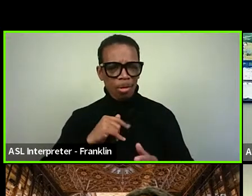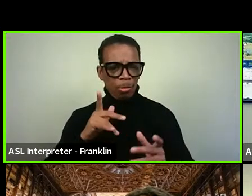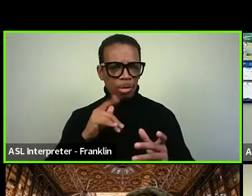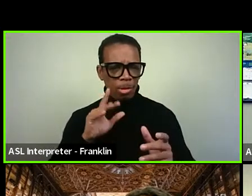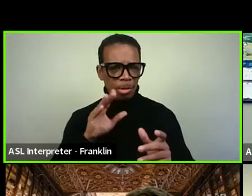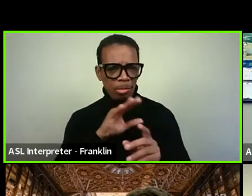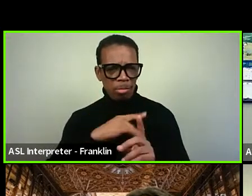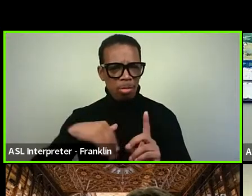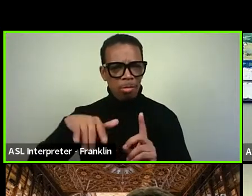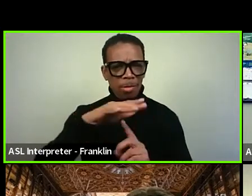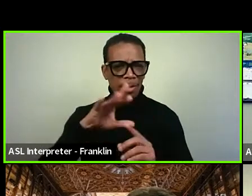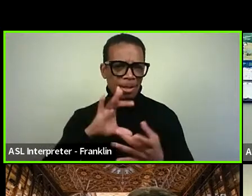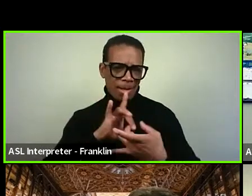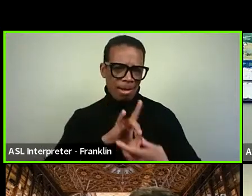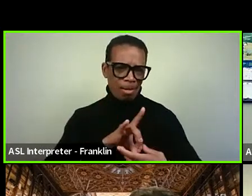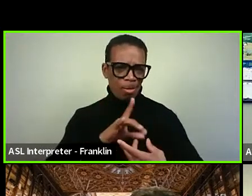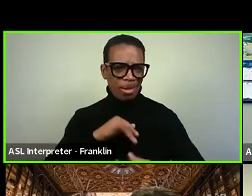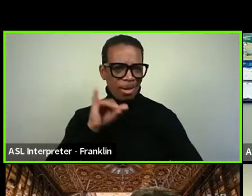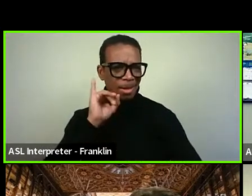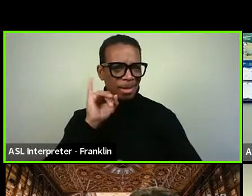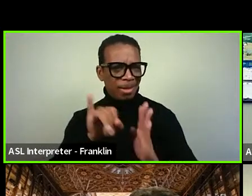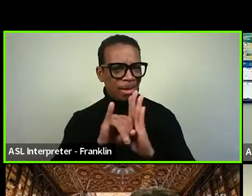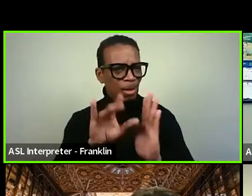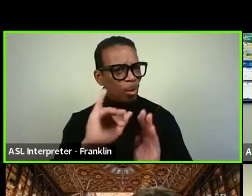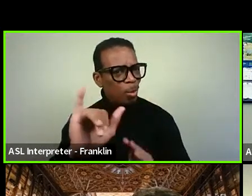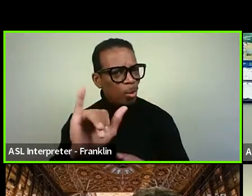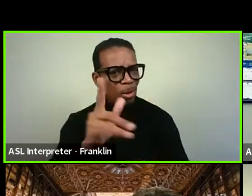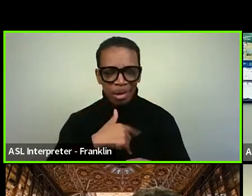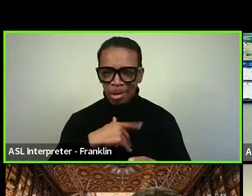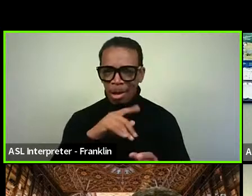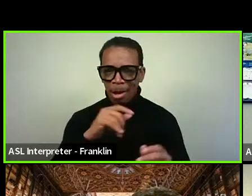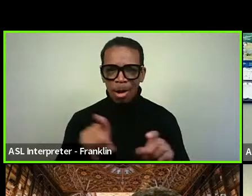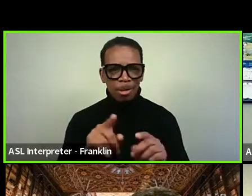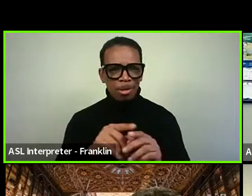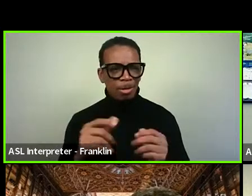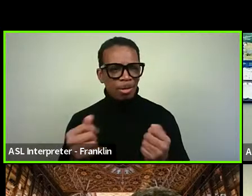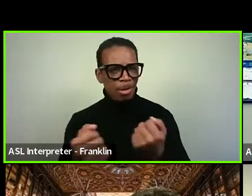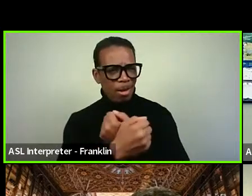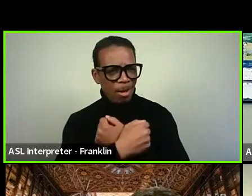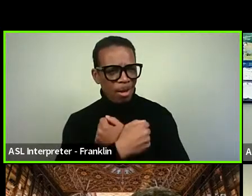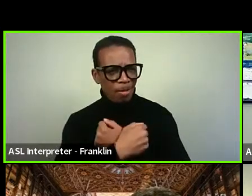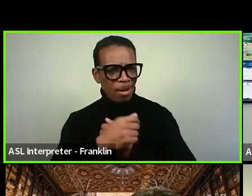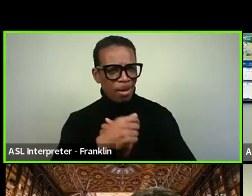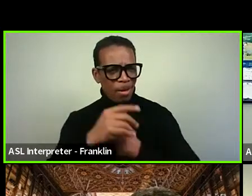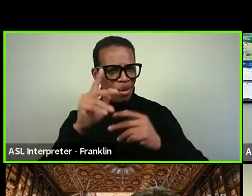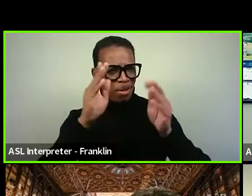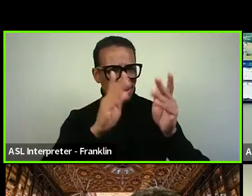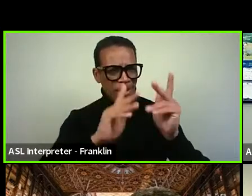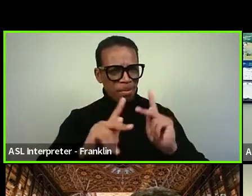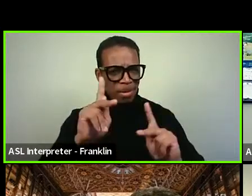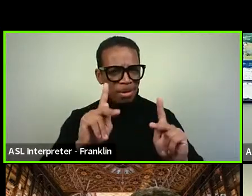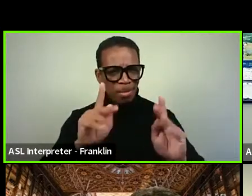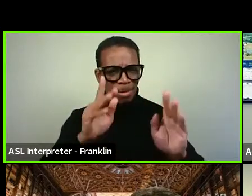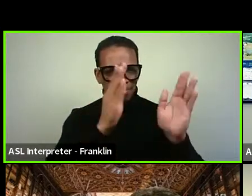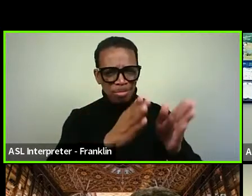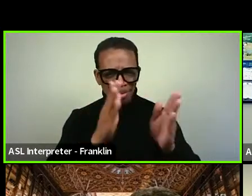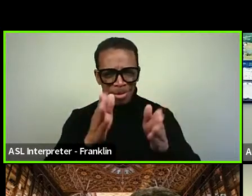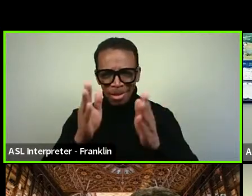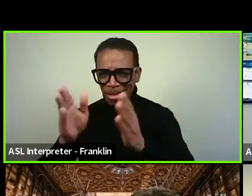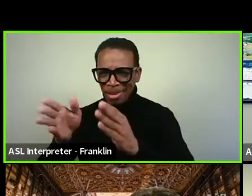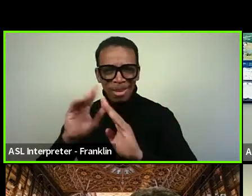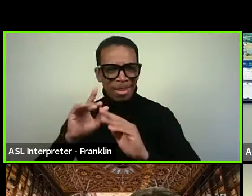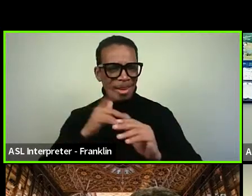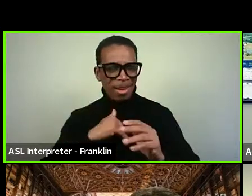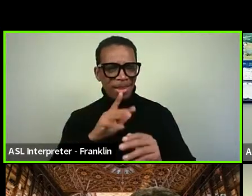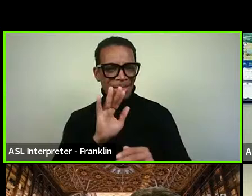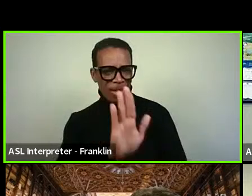our identities in these spaces, right, but also just loving on the humans and the narratives of their reality, is